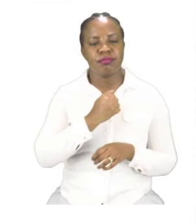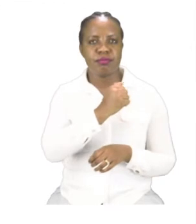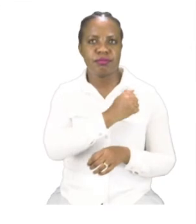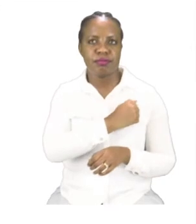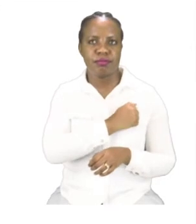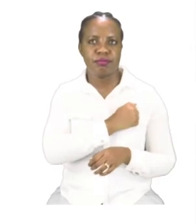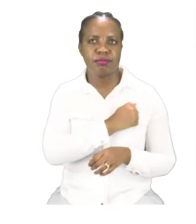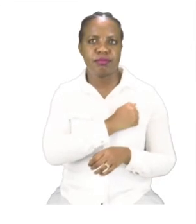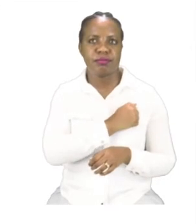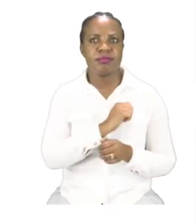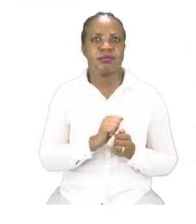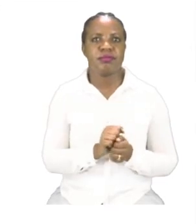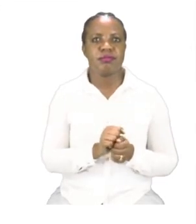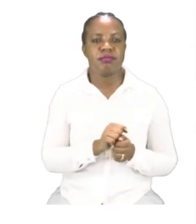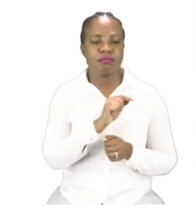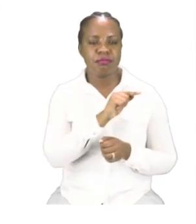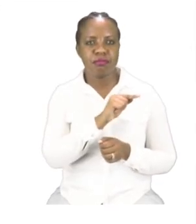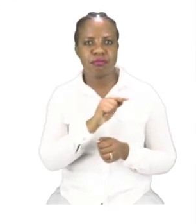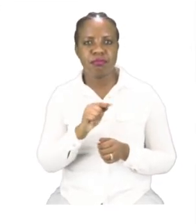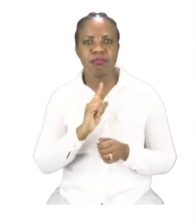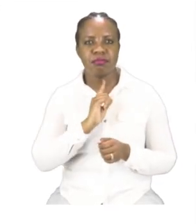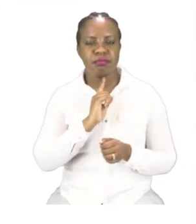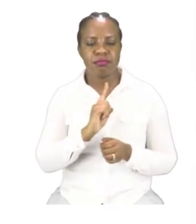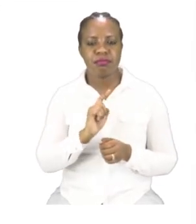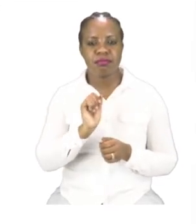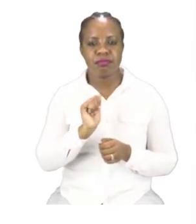mom. Dash is a nurse.